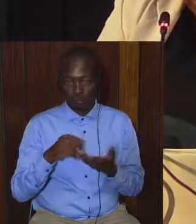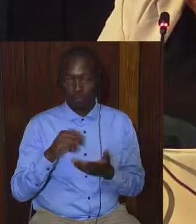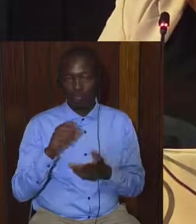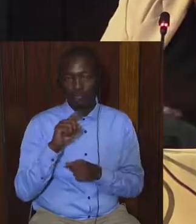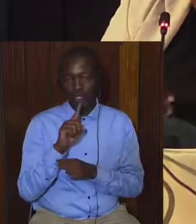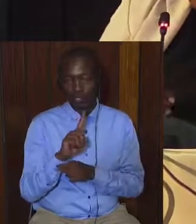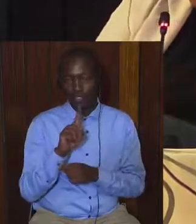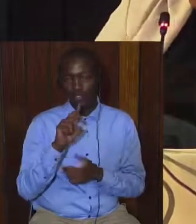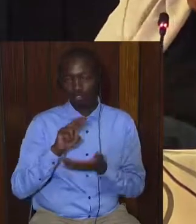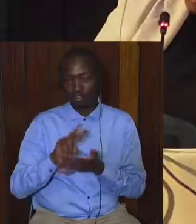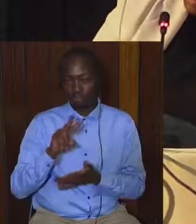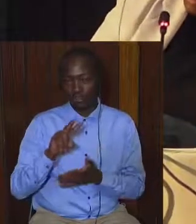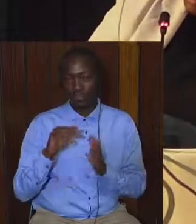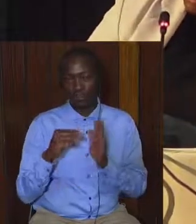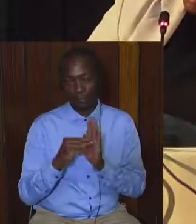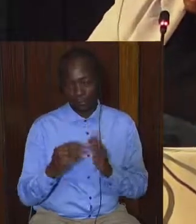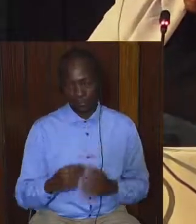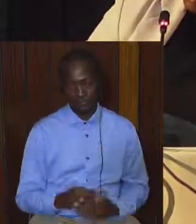112 million.